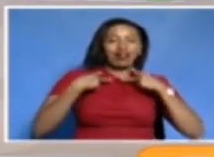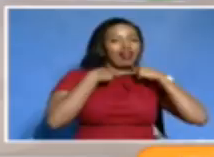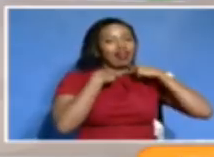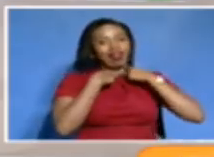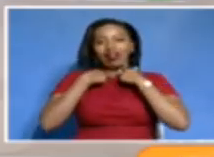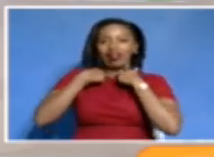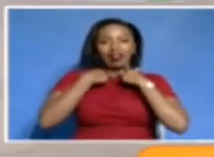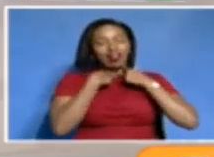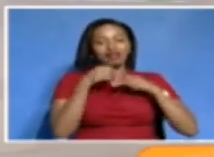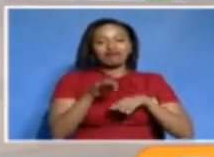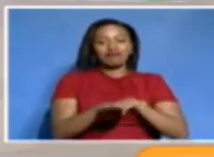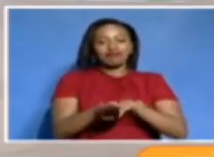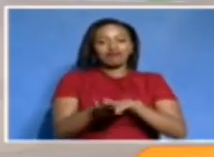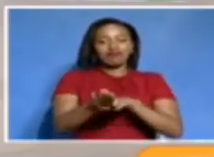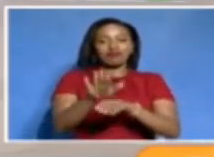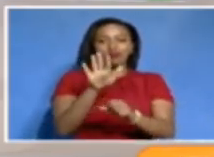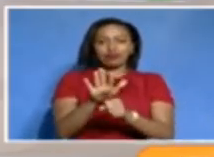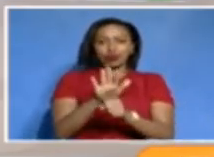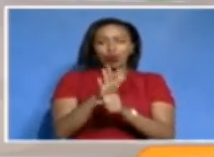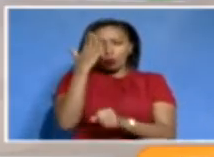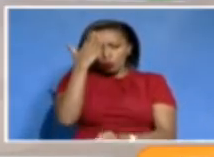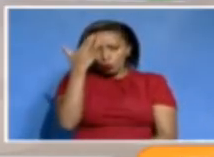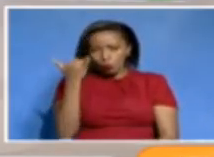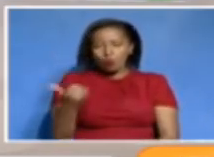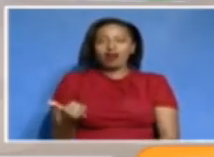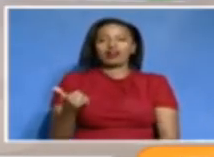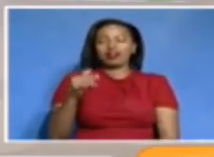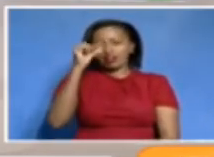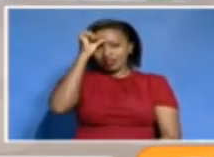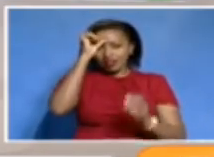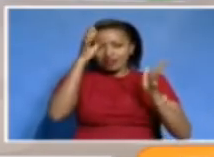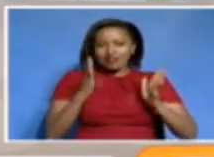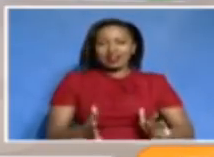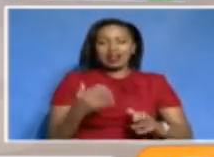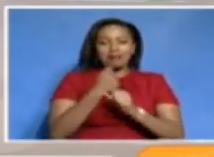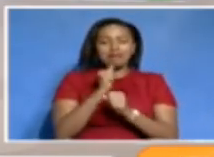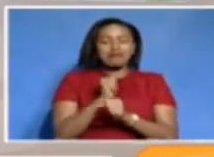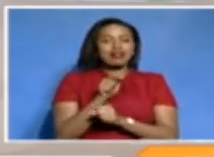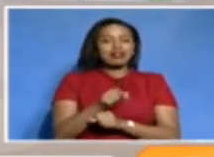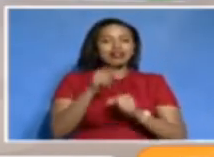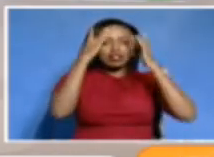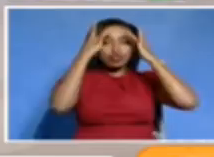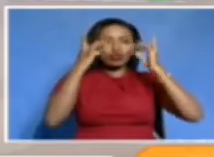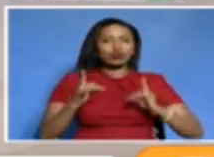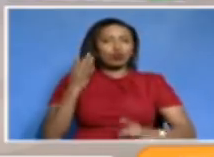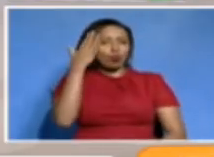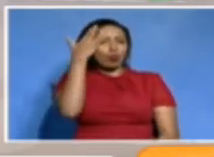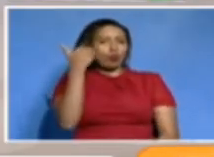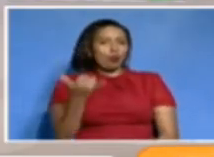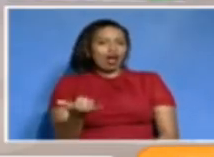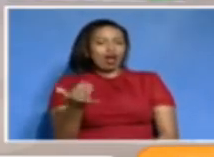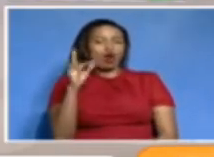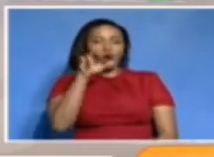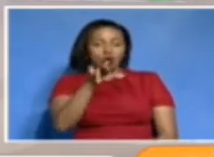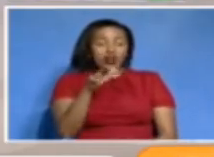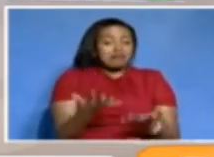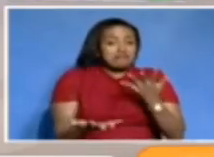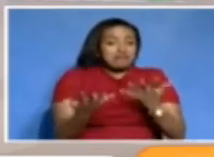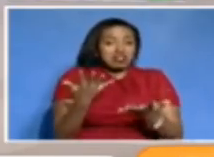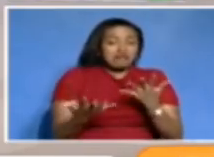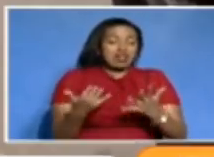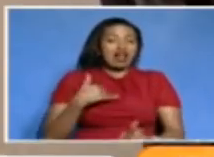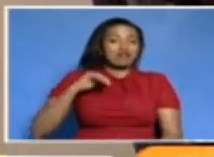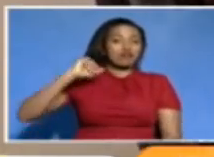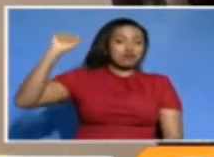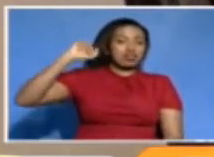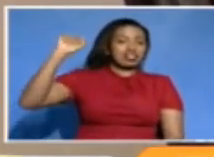hasty decision? Was this a simple misstep from the governor or a glimpse into county politics? Ashamwelu reports.